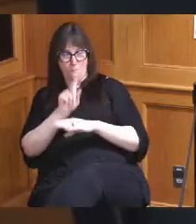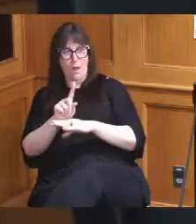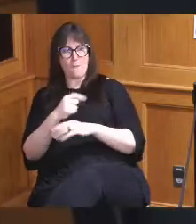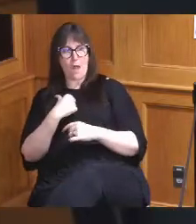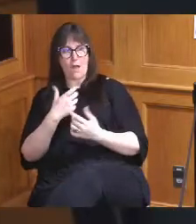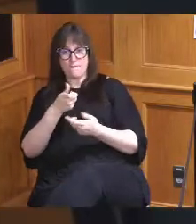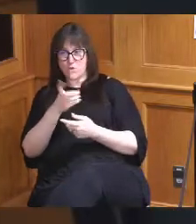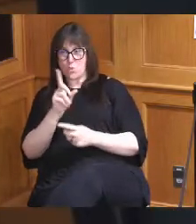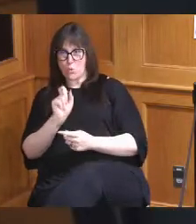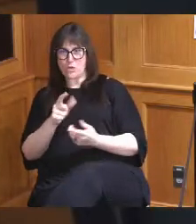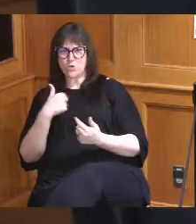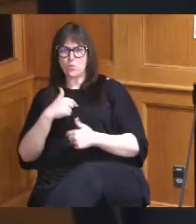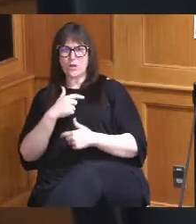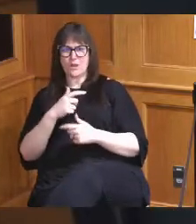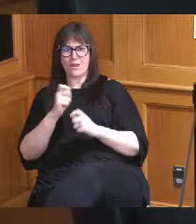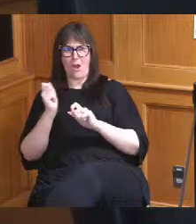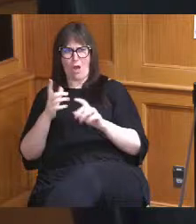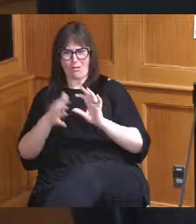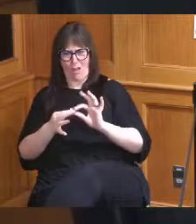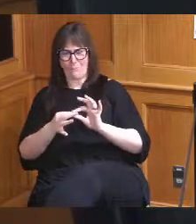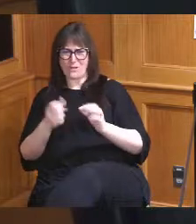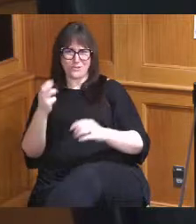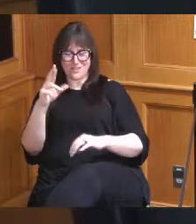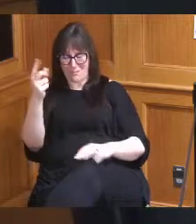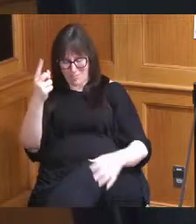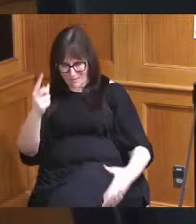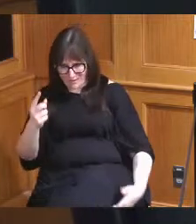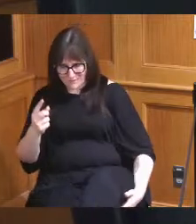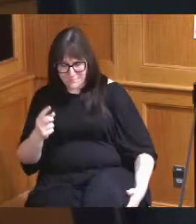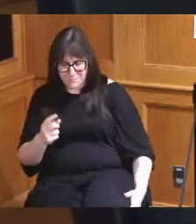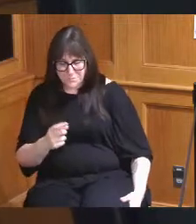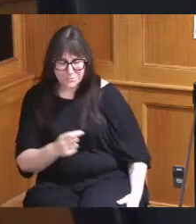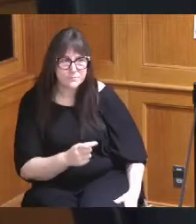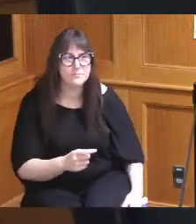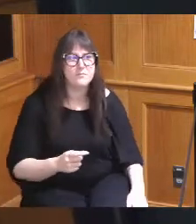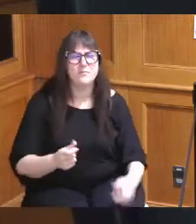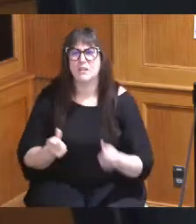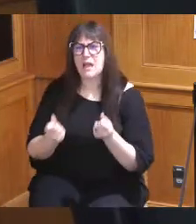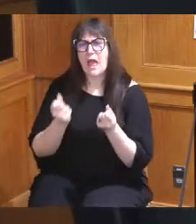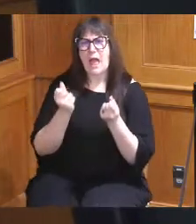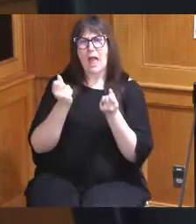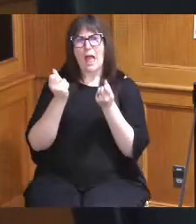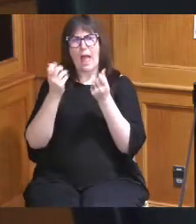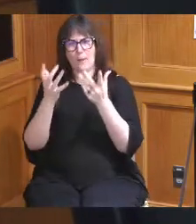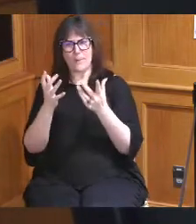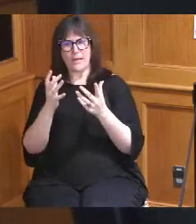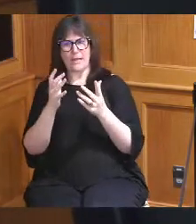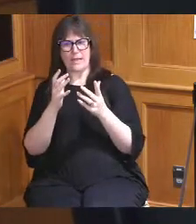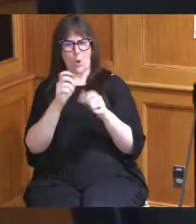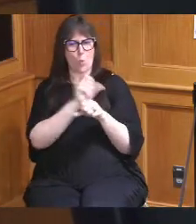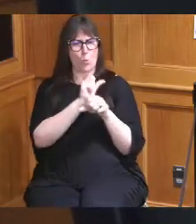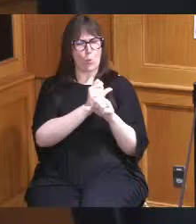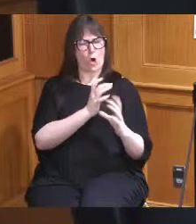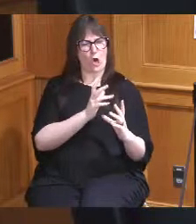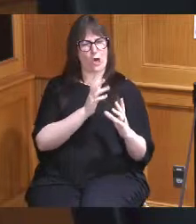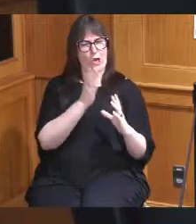couple questions. I'm sure we all want to have a comment or question. Just very quickly, how many employees / family members do you